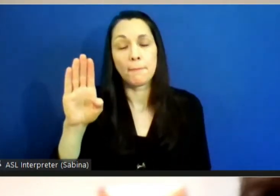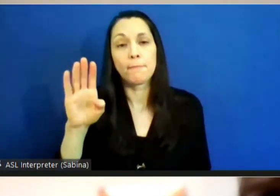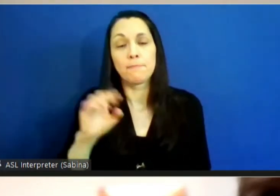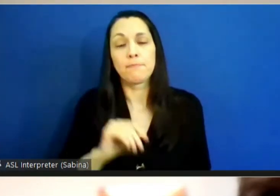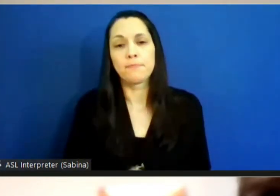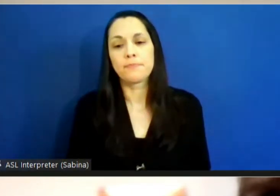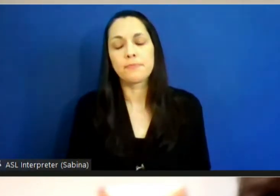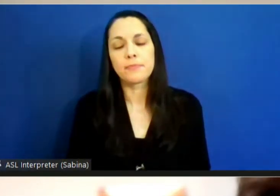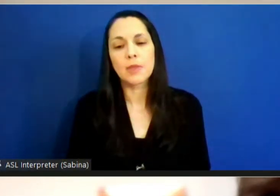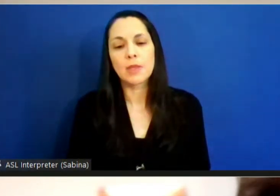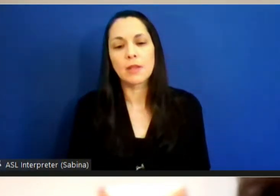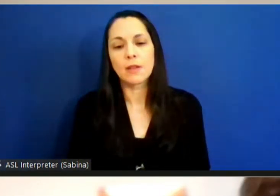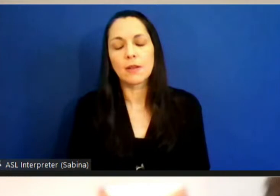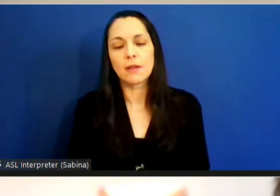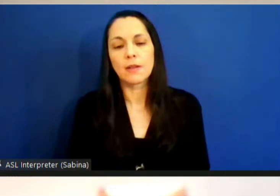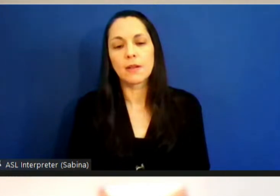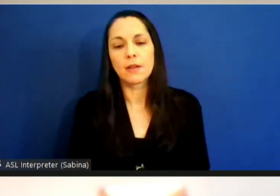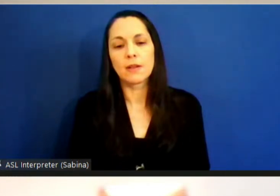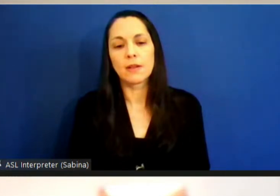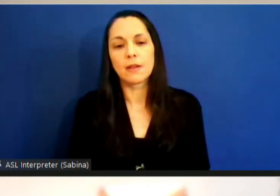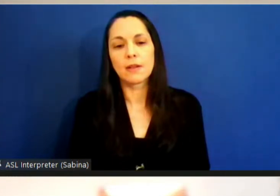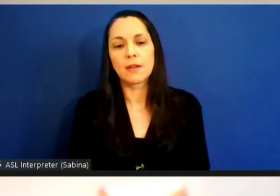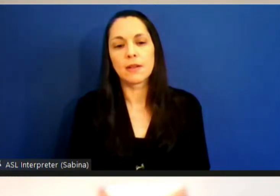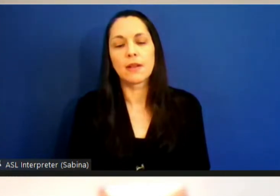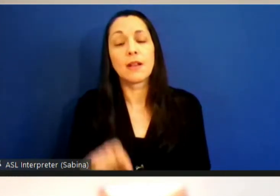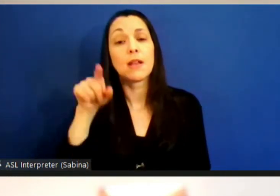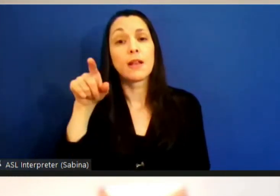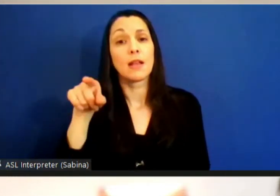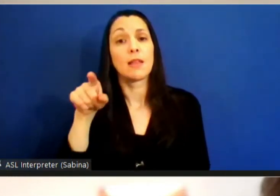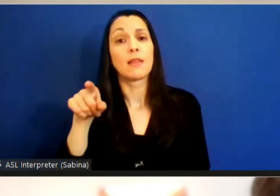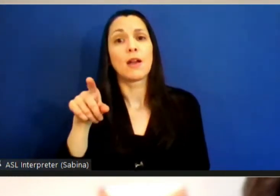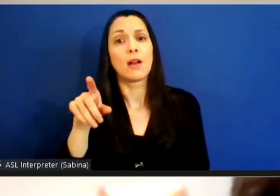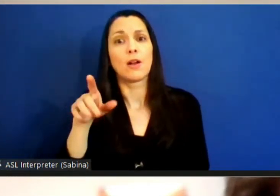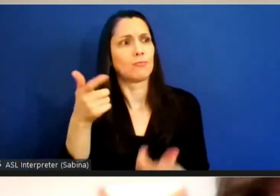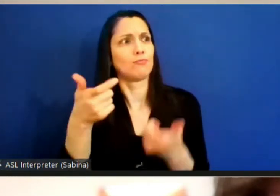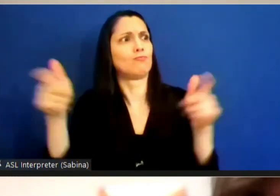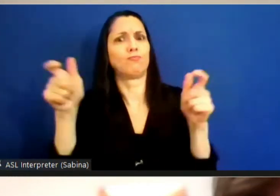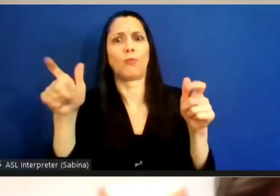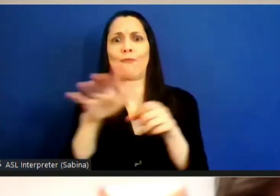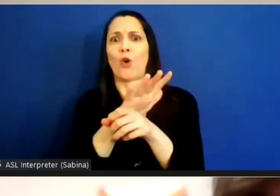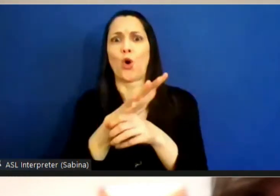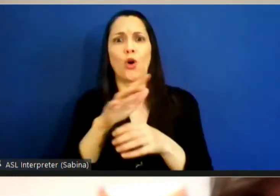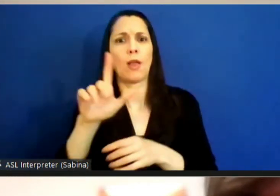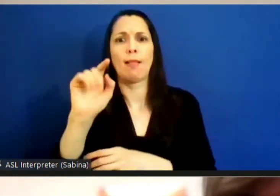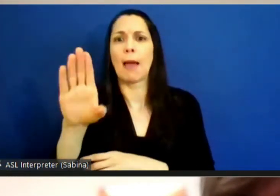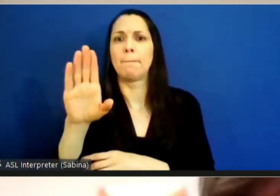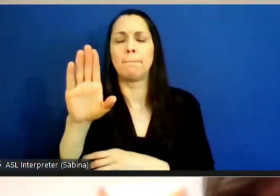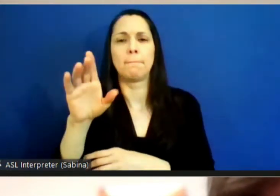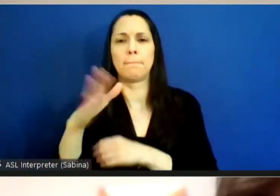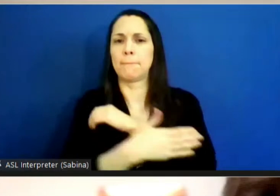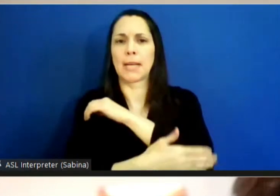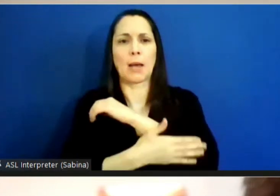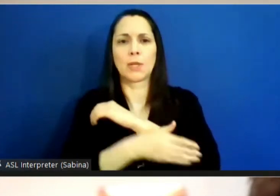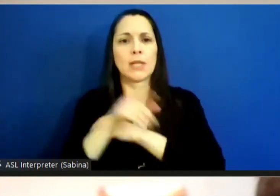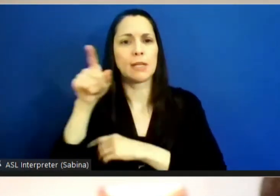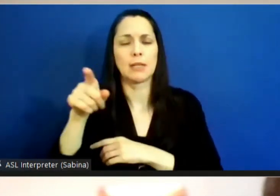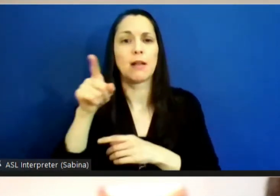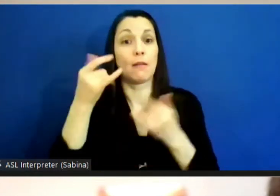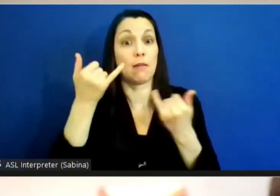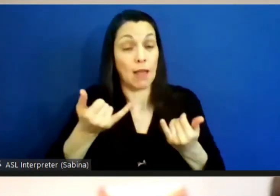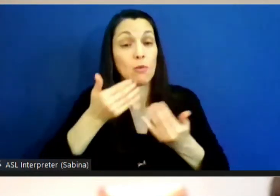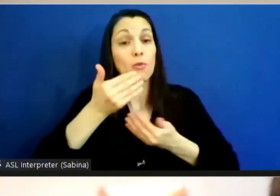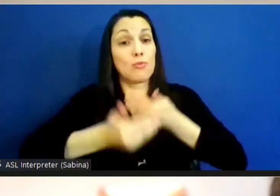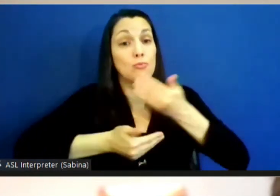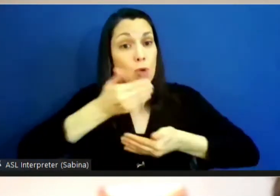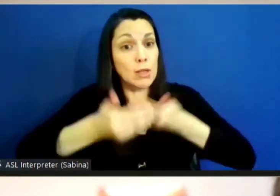so they are, they're a full county lab, and they are in the process of setting up and